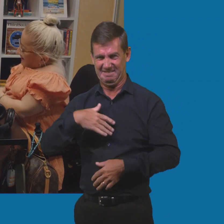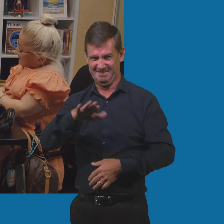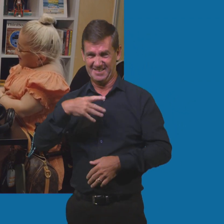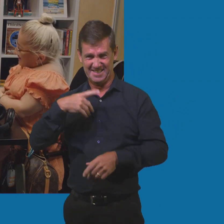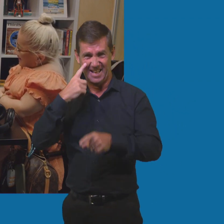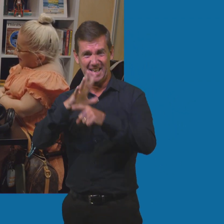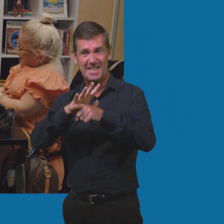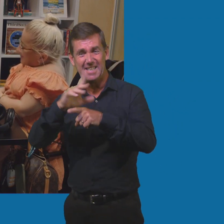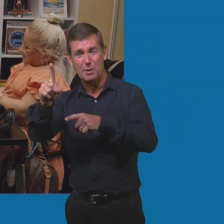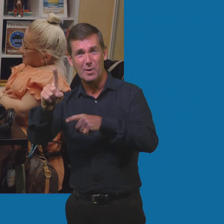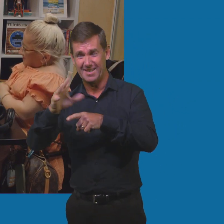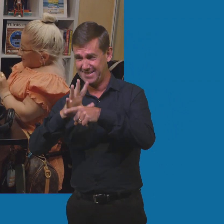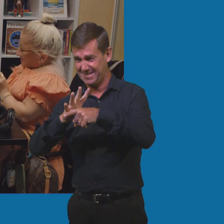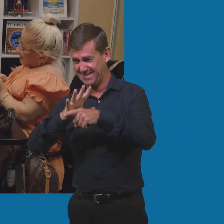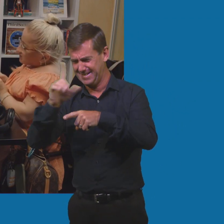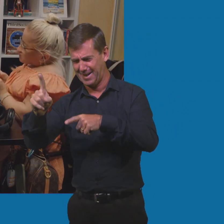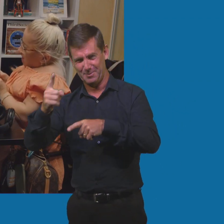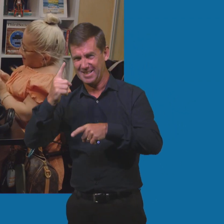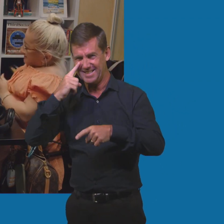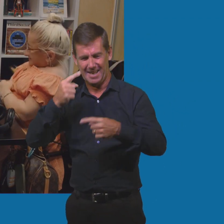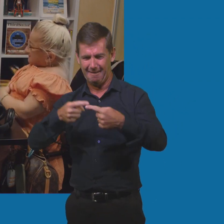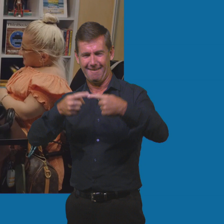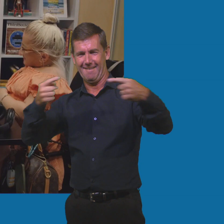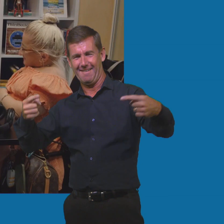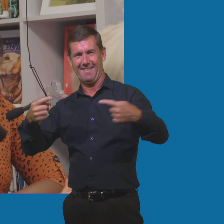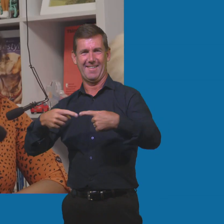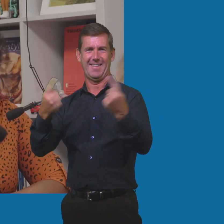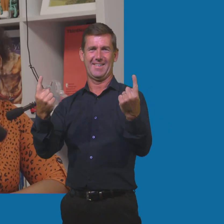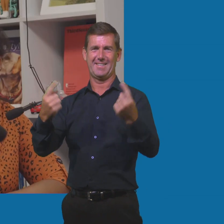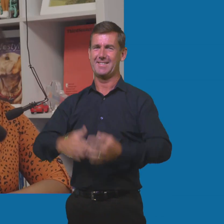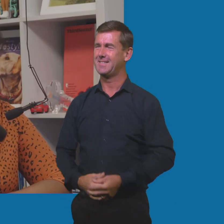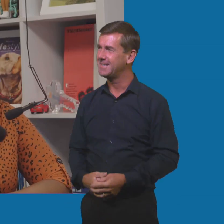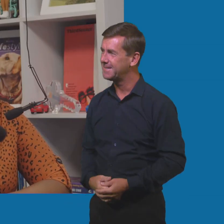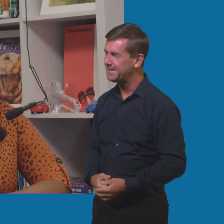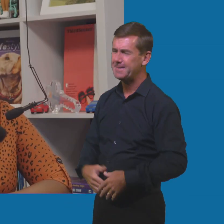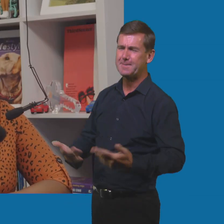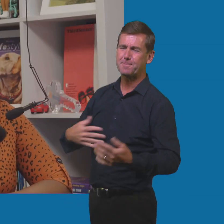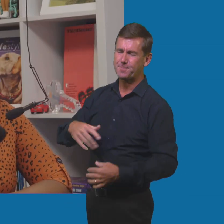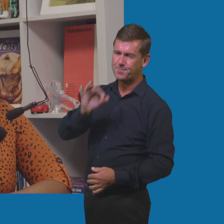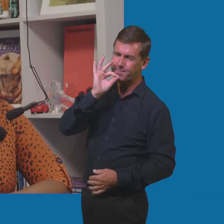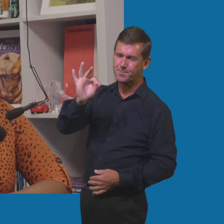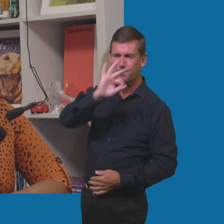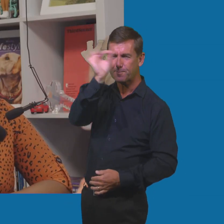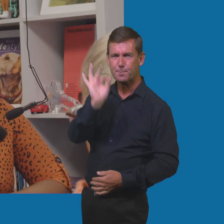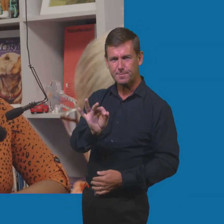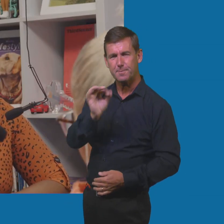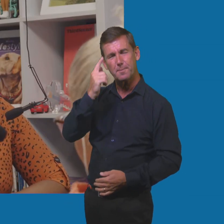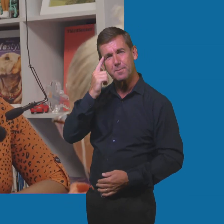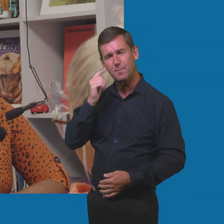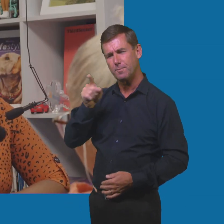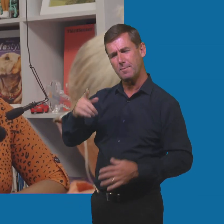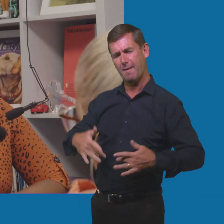Next week is like the clincher. I know. So Sam, I've got a question for you. How do you feel